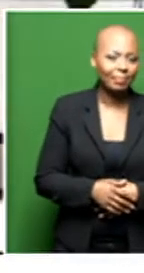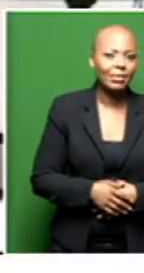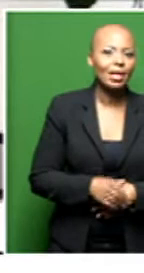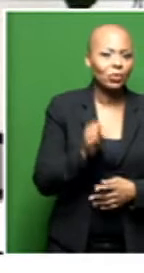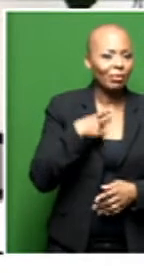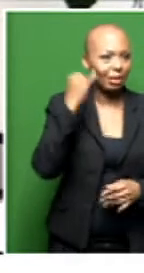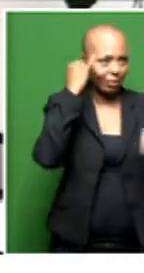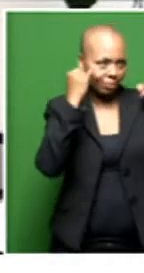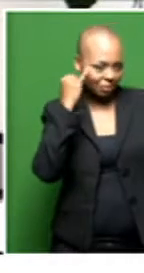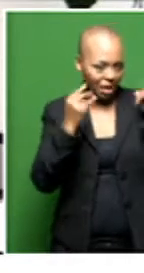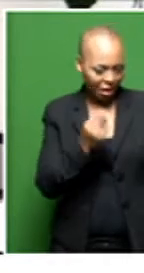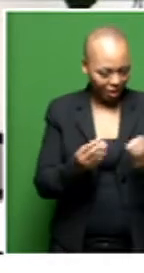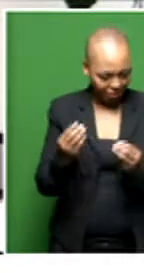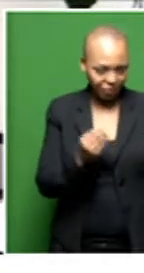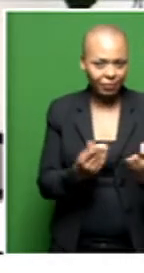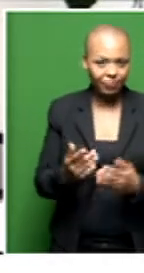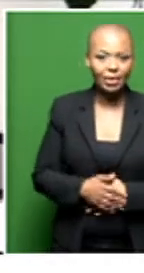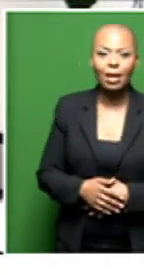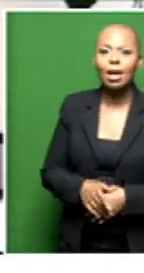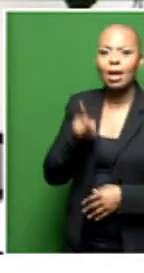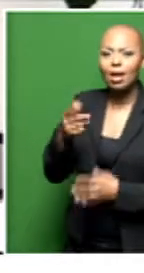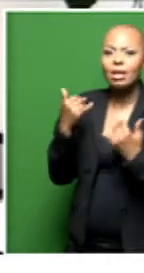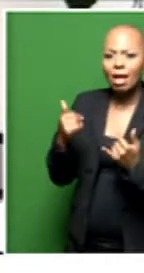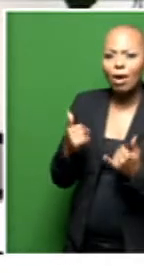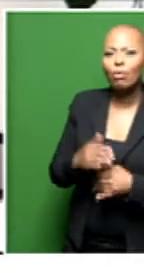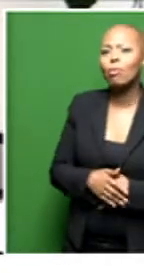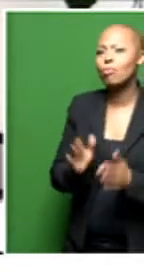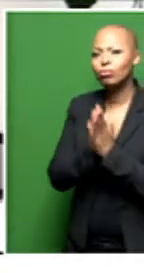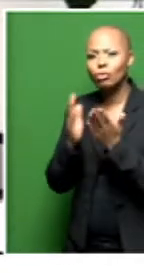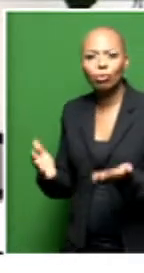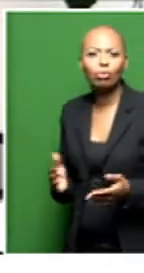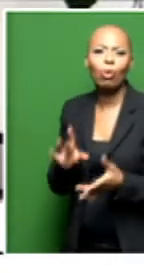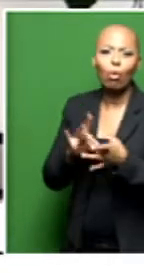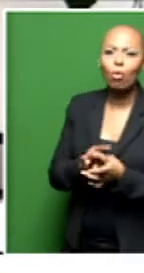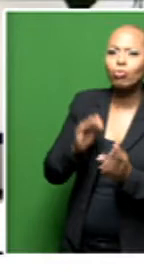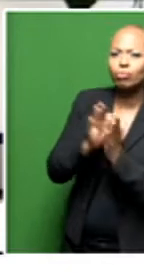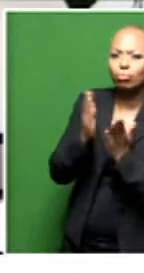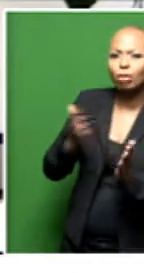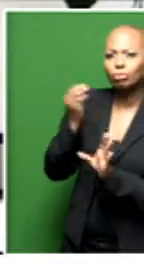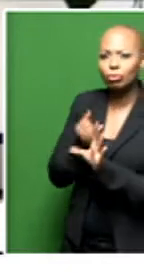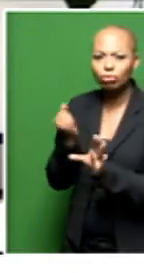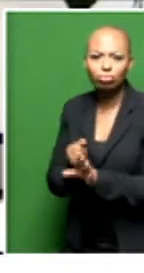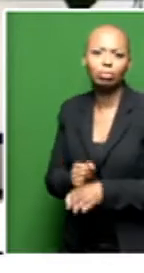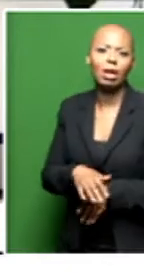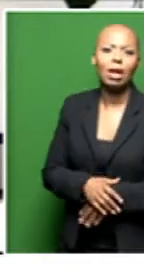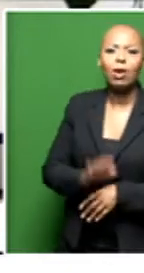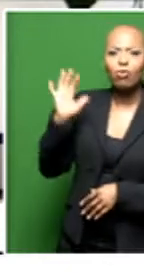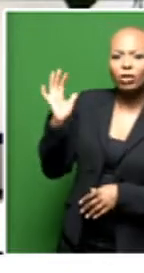appeal to, your home cooks, your cookbook collectors, South African cuisine lovers. How has all